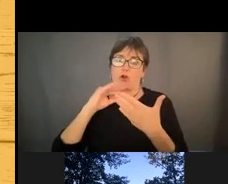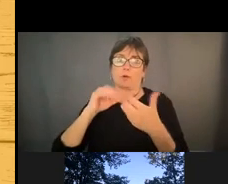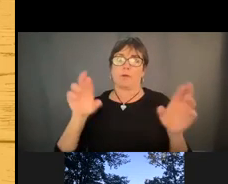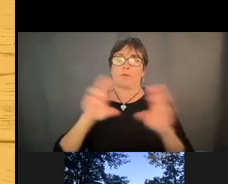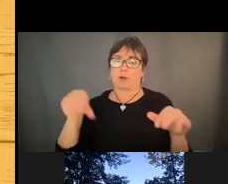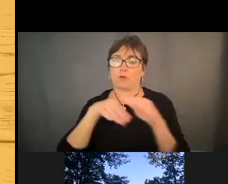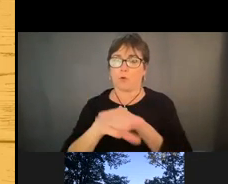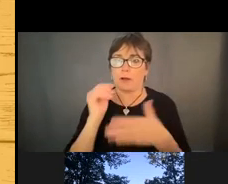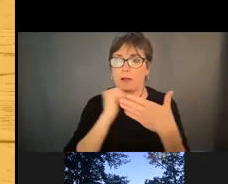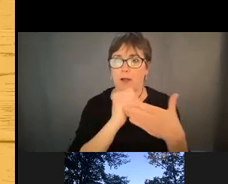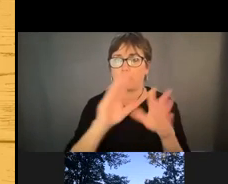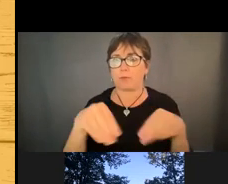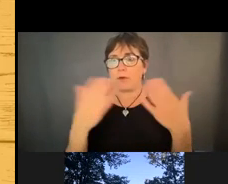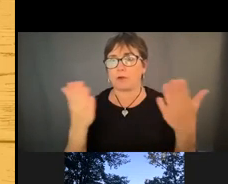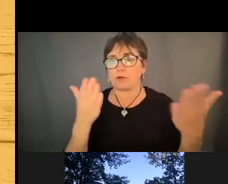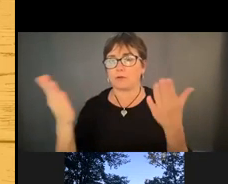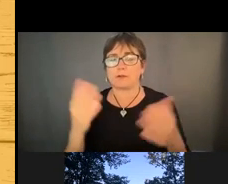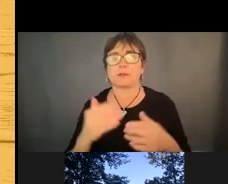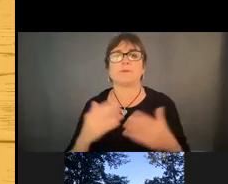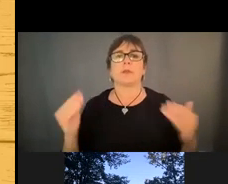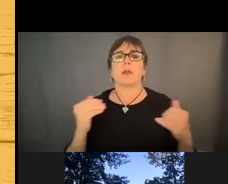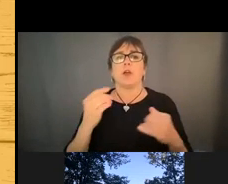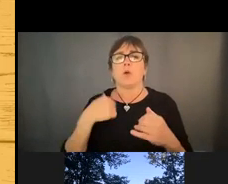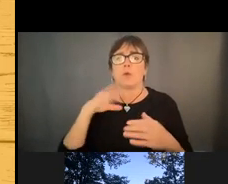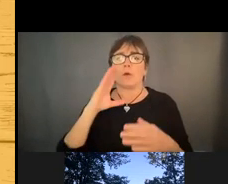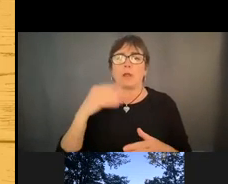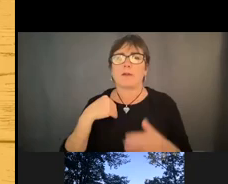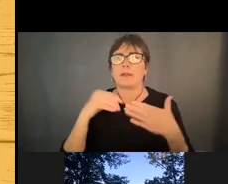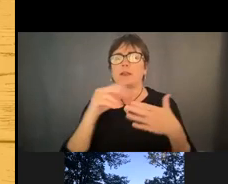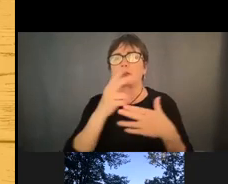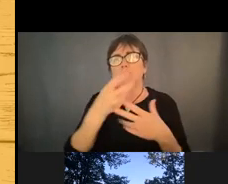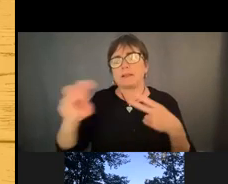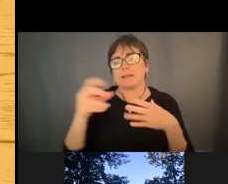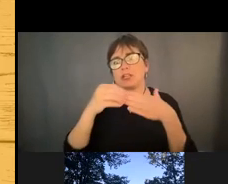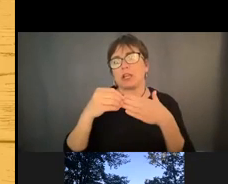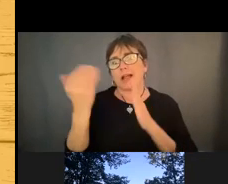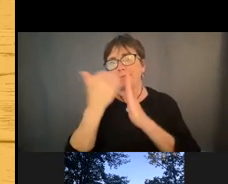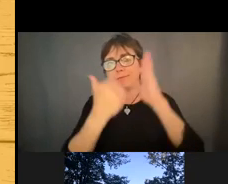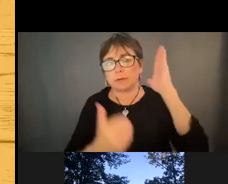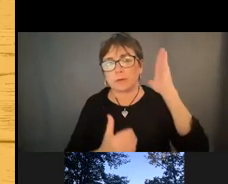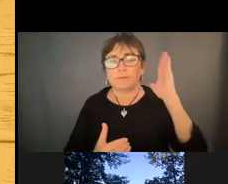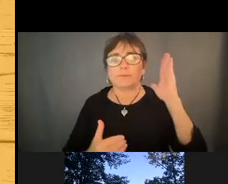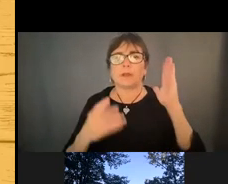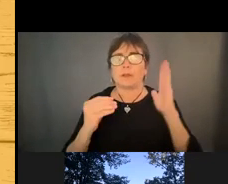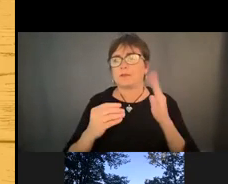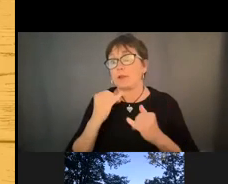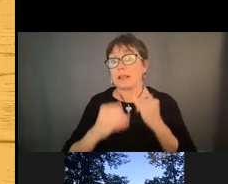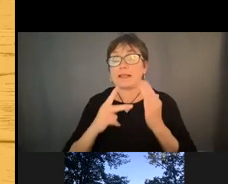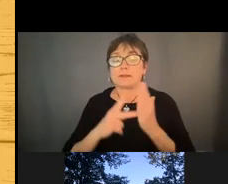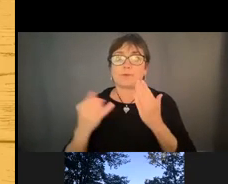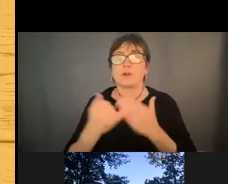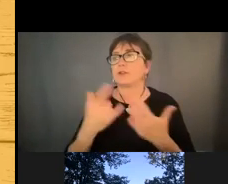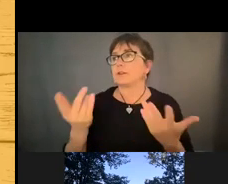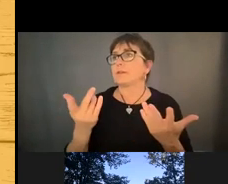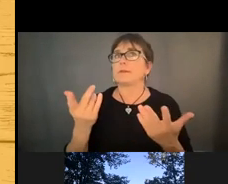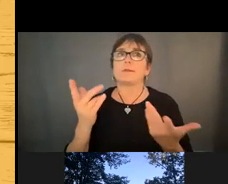doing a CheckQuest transition guide to the future web series. So in our last RSA project, we created kind of a graphic novel